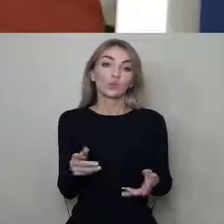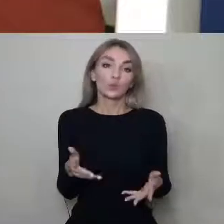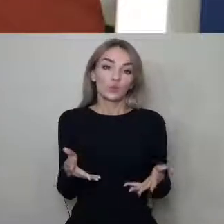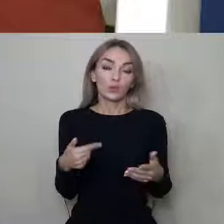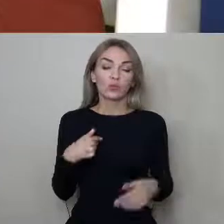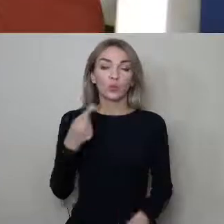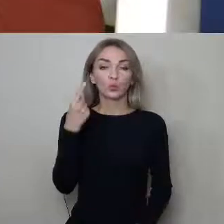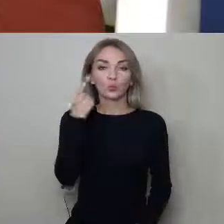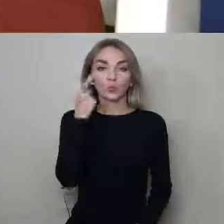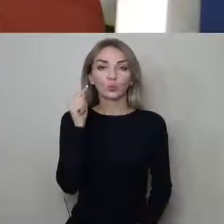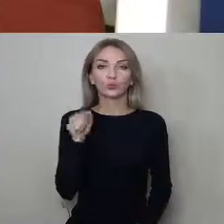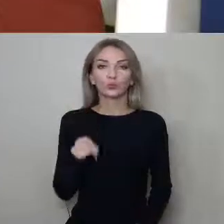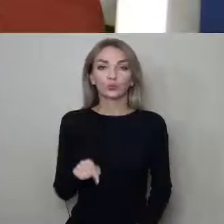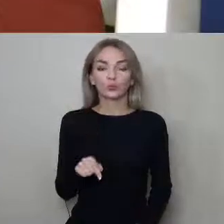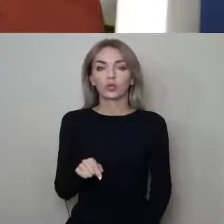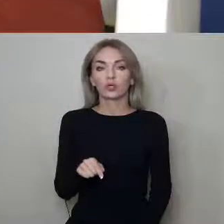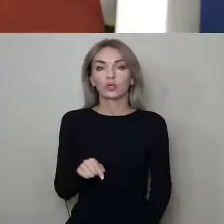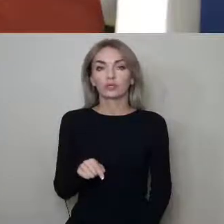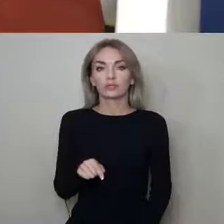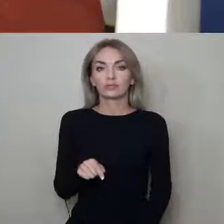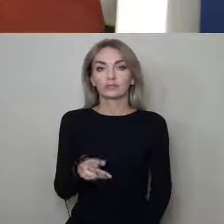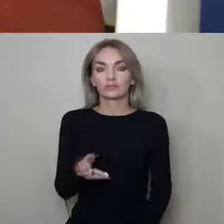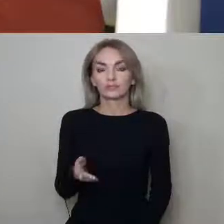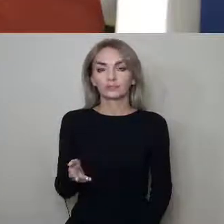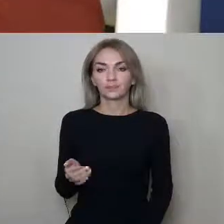than 63 hryvnia.